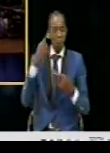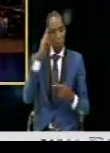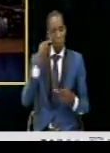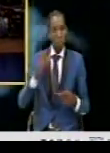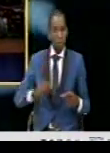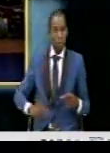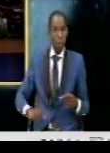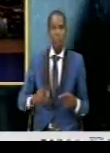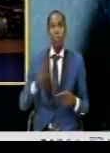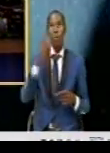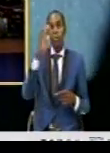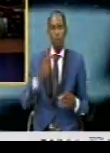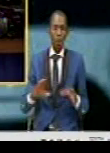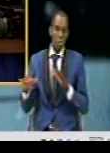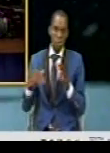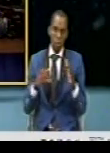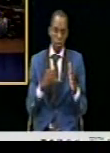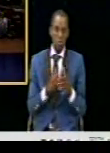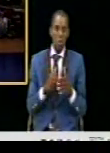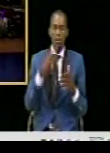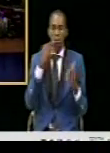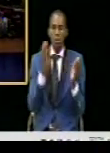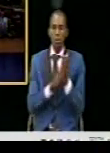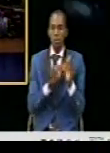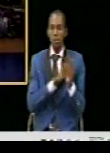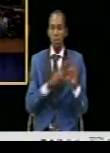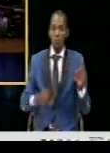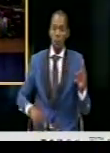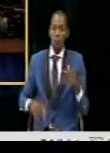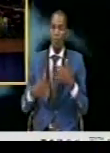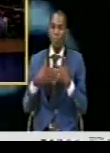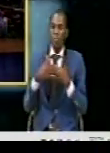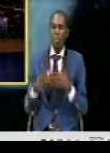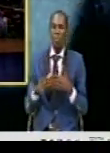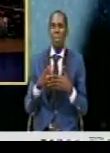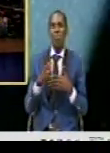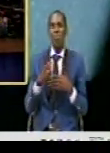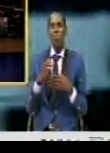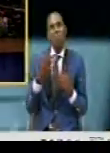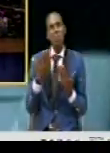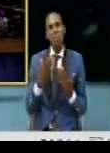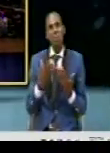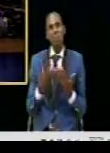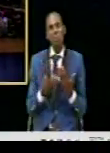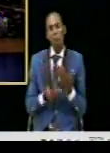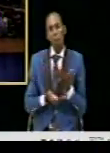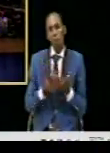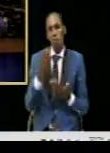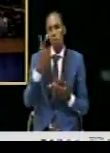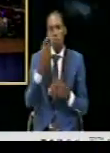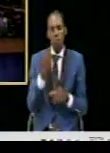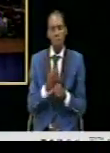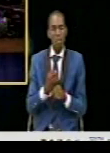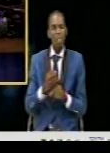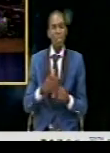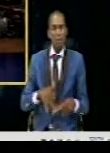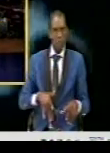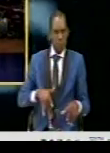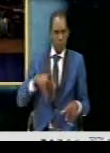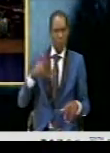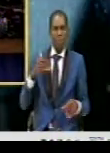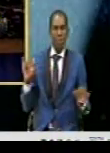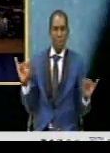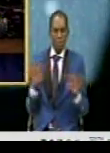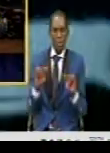the Lord. I prepare for operation. As God may have it, God did it. Praise the Lord.